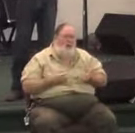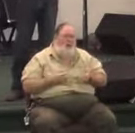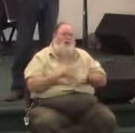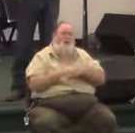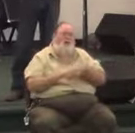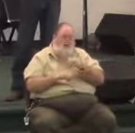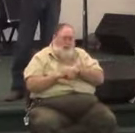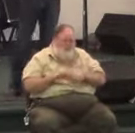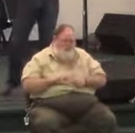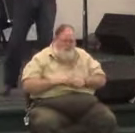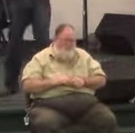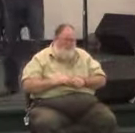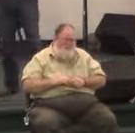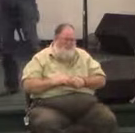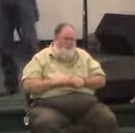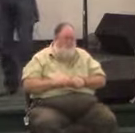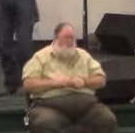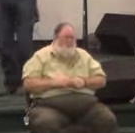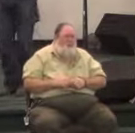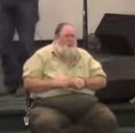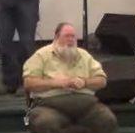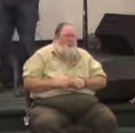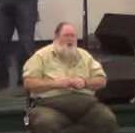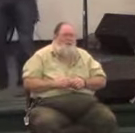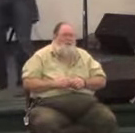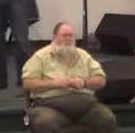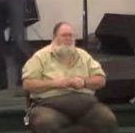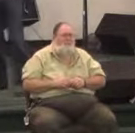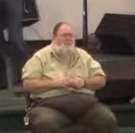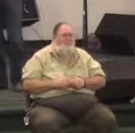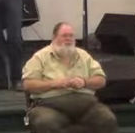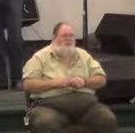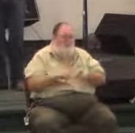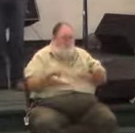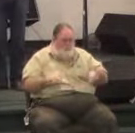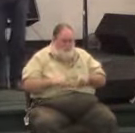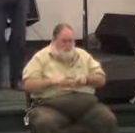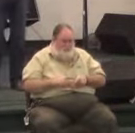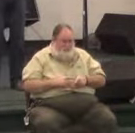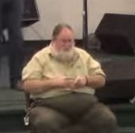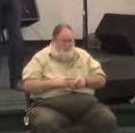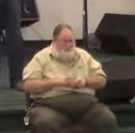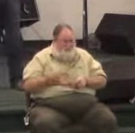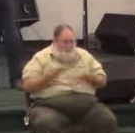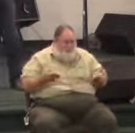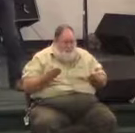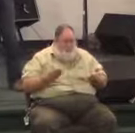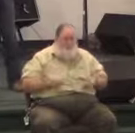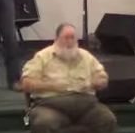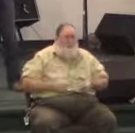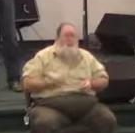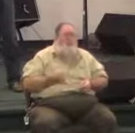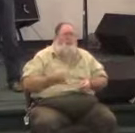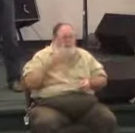Destiny Family and Faith. And we know that God has provided this building, this property for us, all the chairs, the